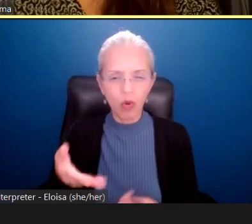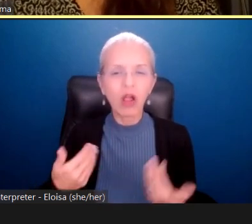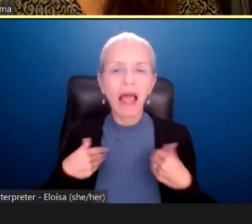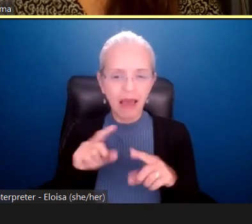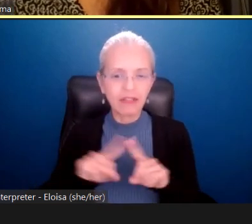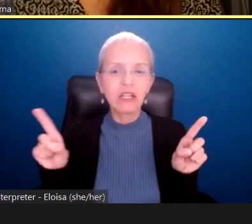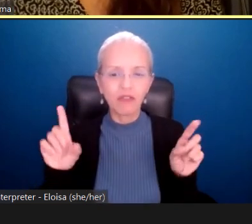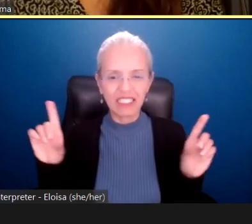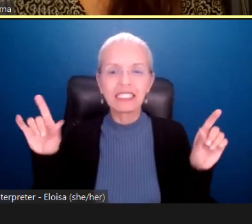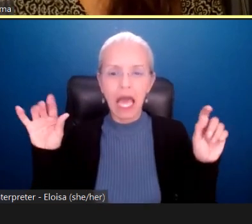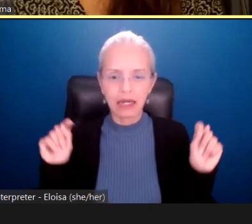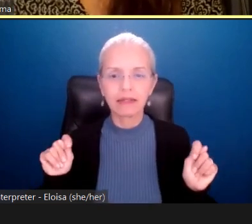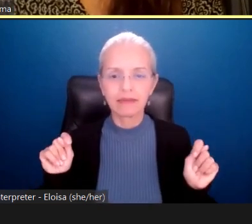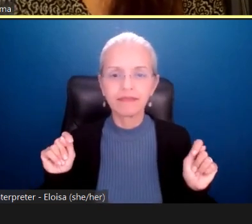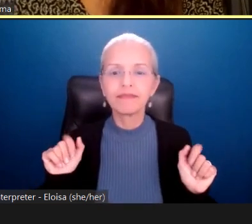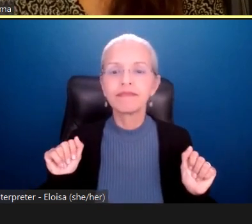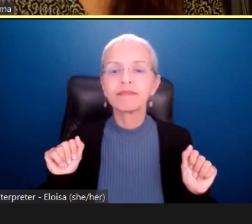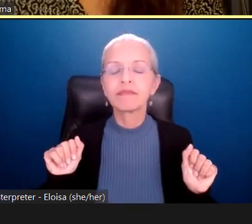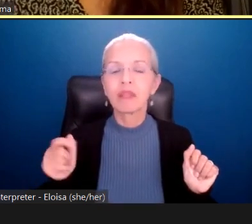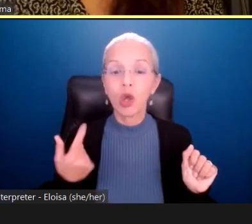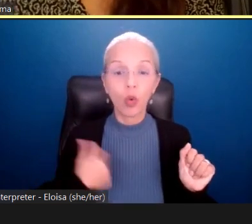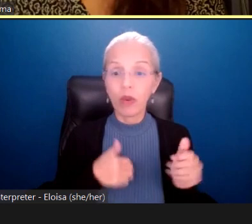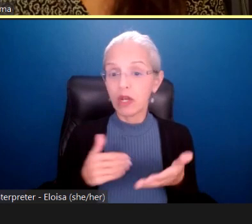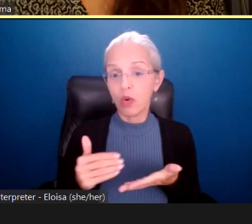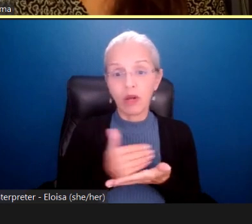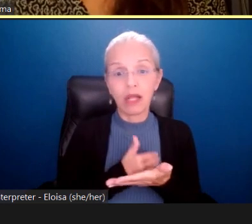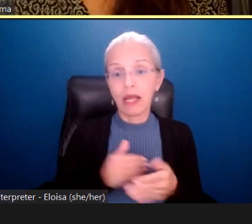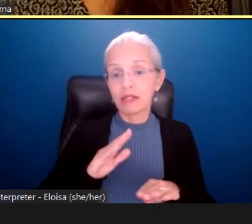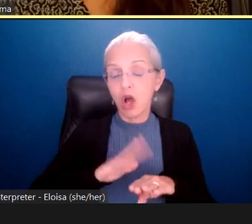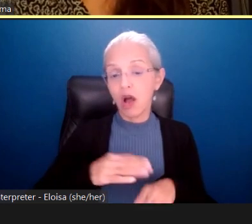But we do not collect eligibility date